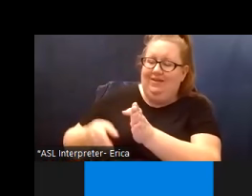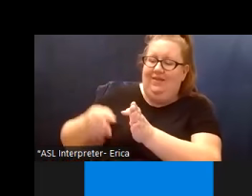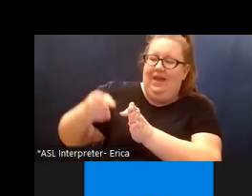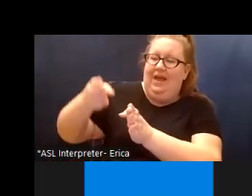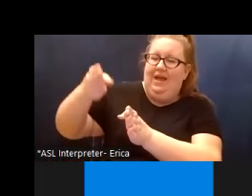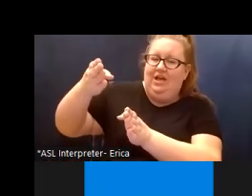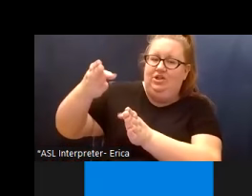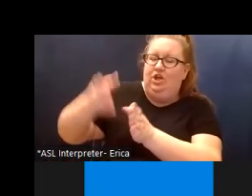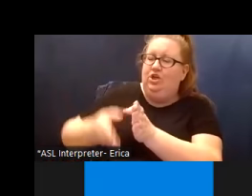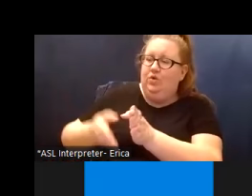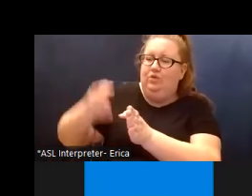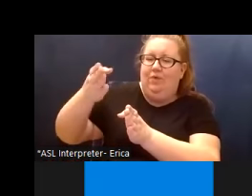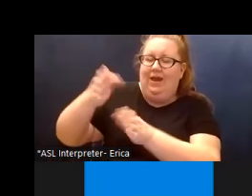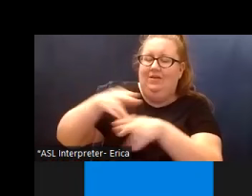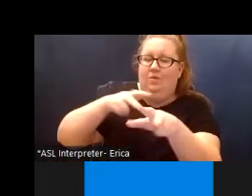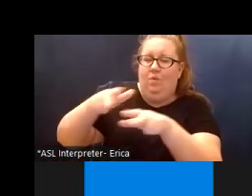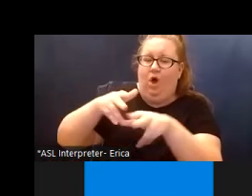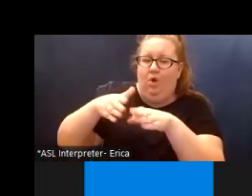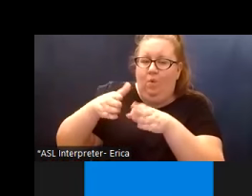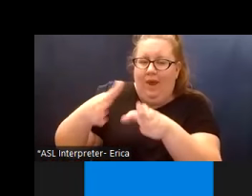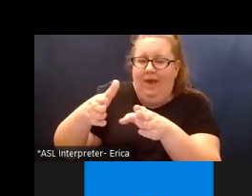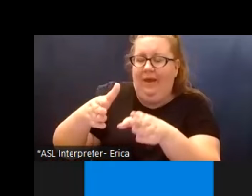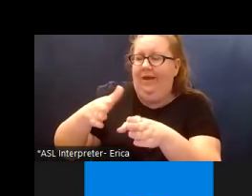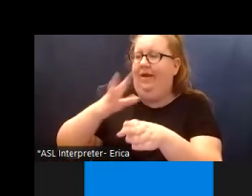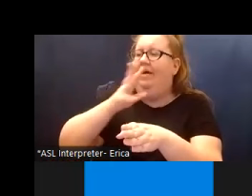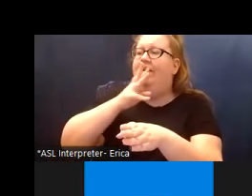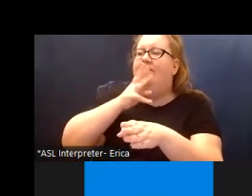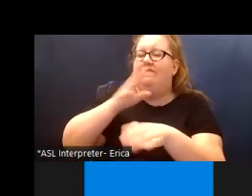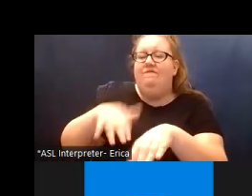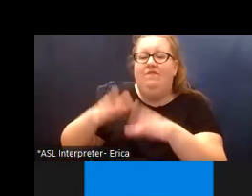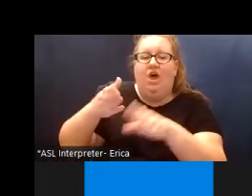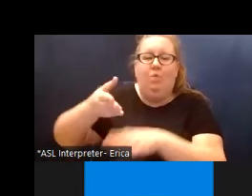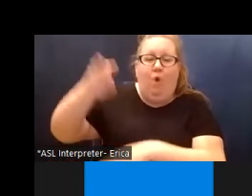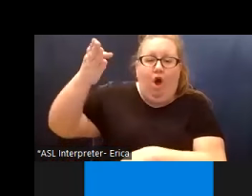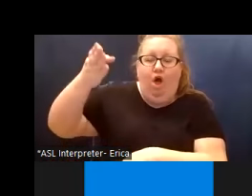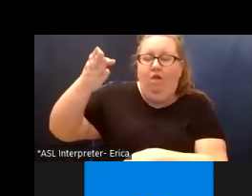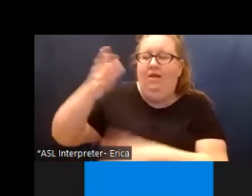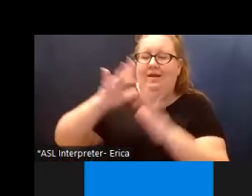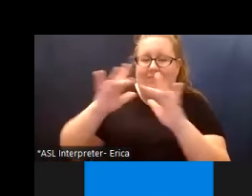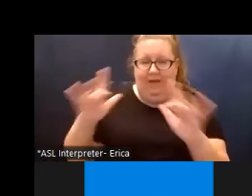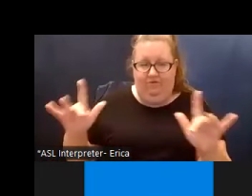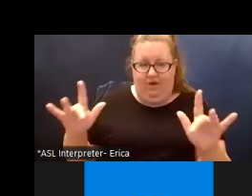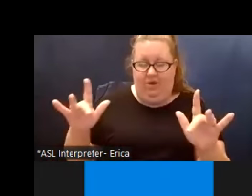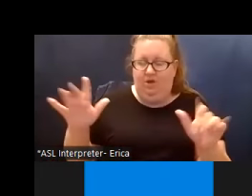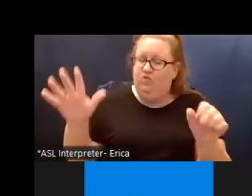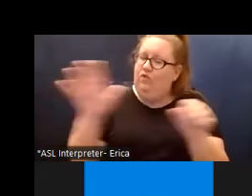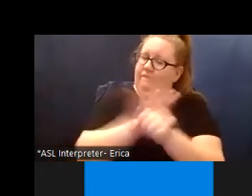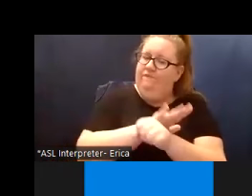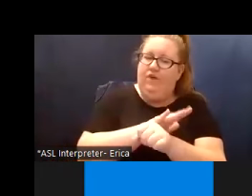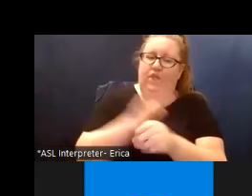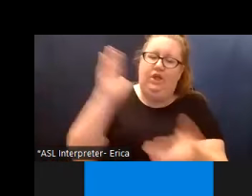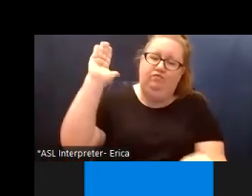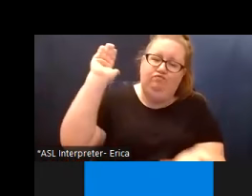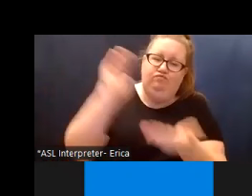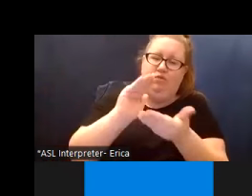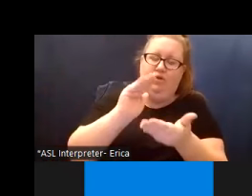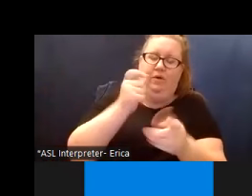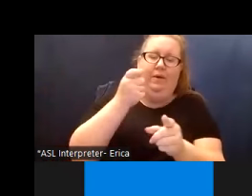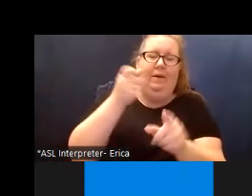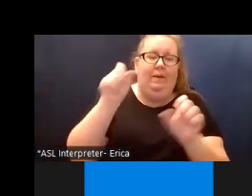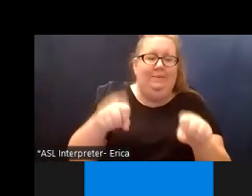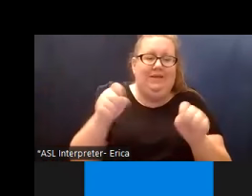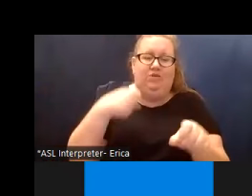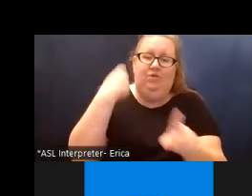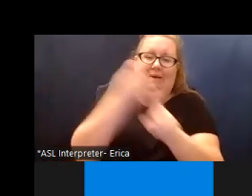raised walkway, flood wall, etc., to fully reduce the potential impacts of major